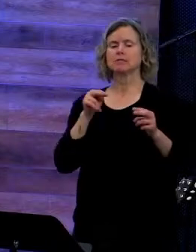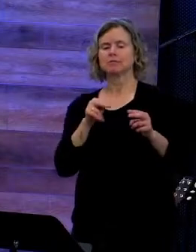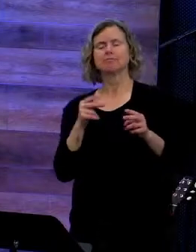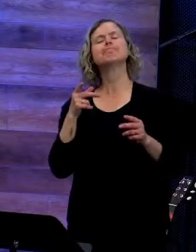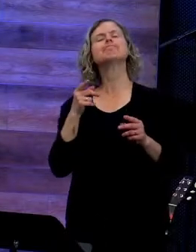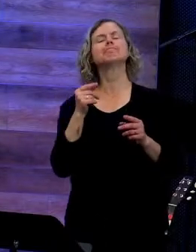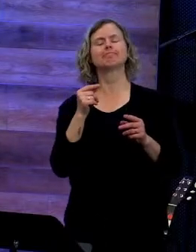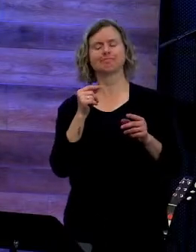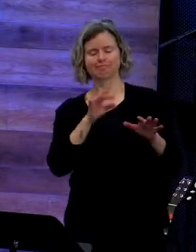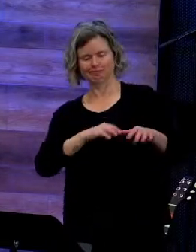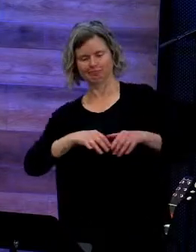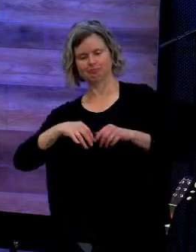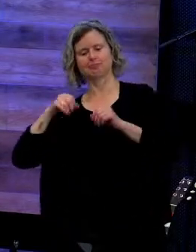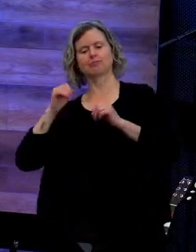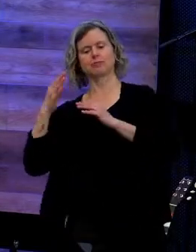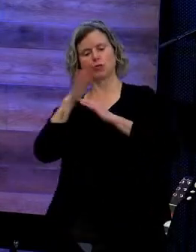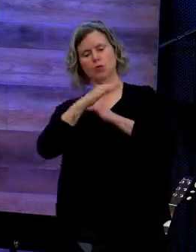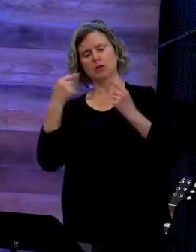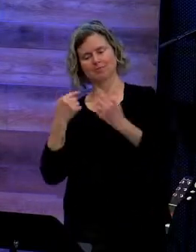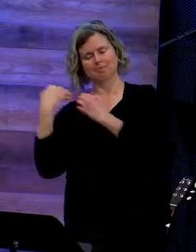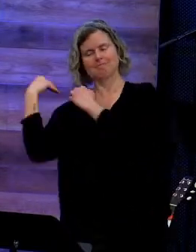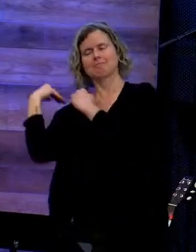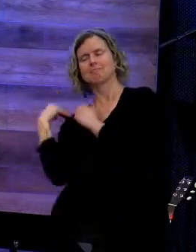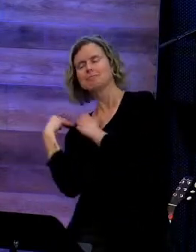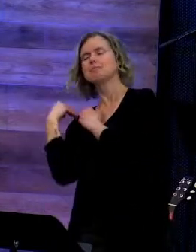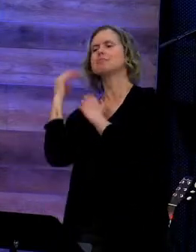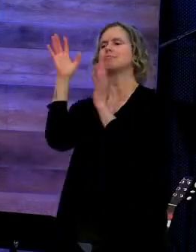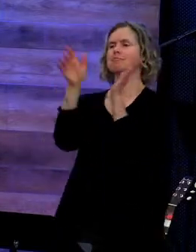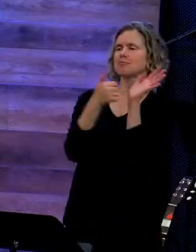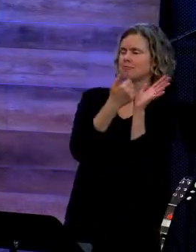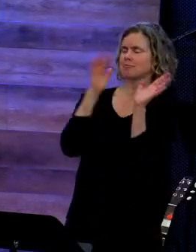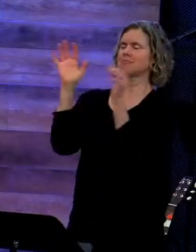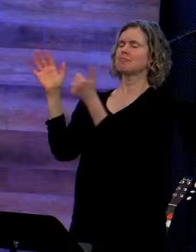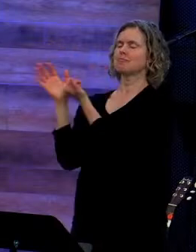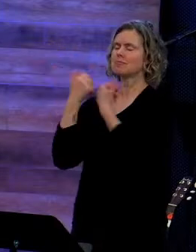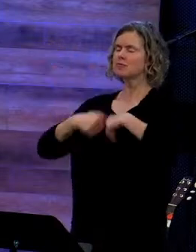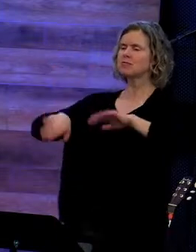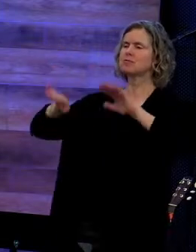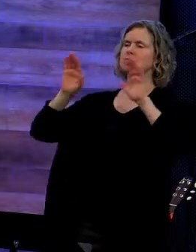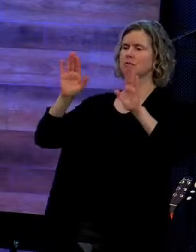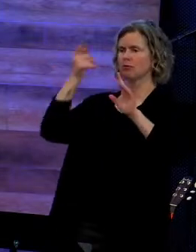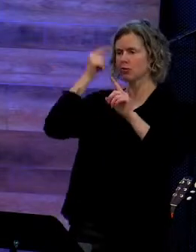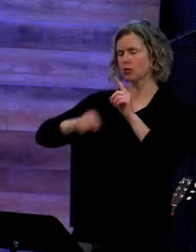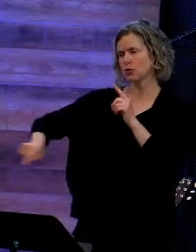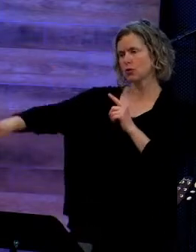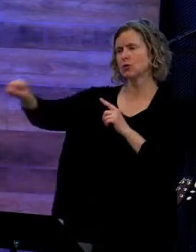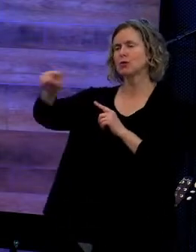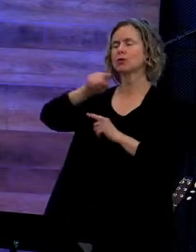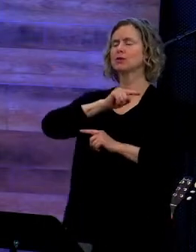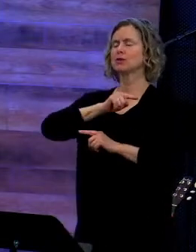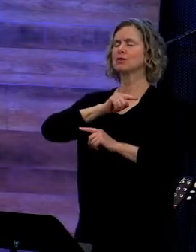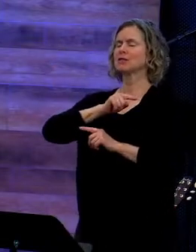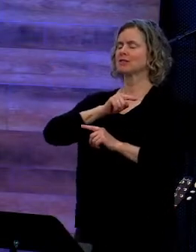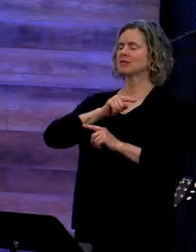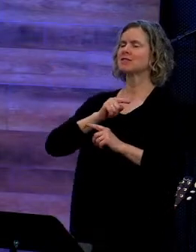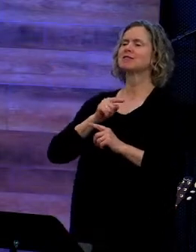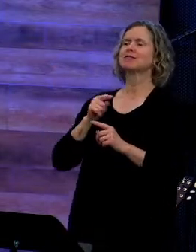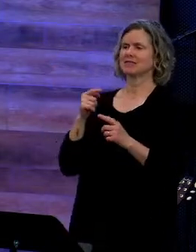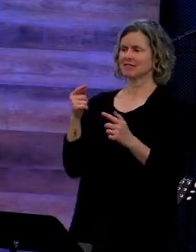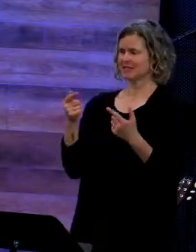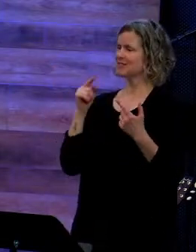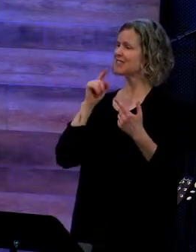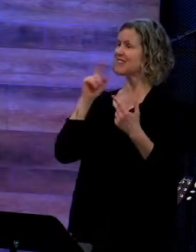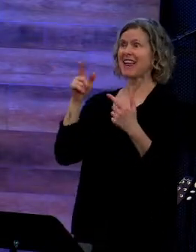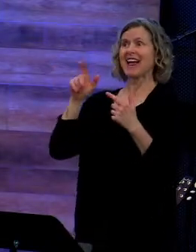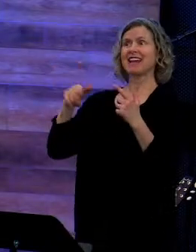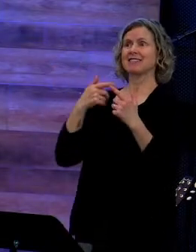God finishing his work of creation, Jesus bore the full punishment for sin, and he screamed out for all to hear,